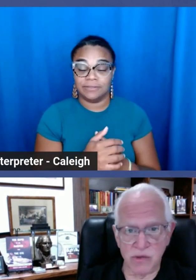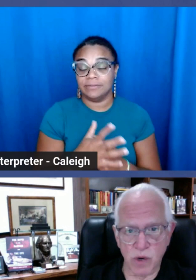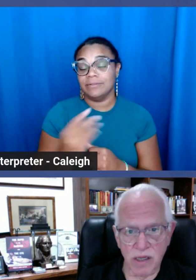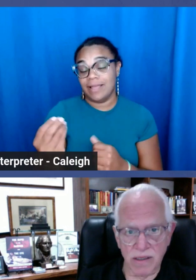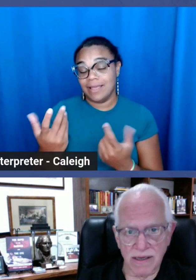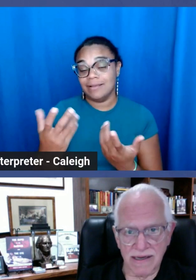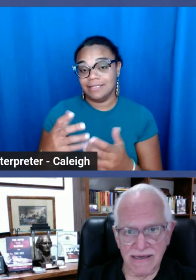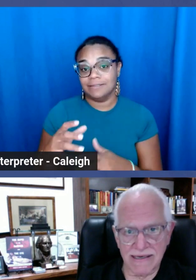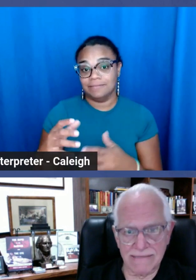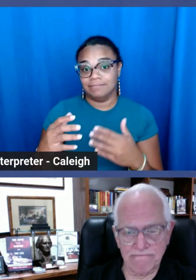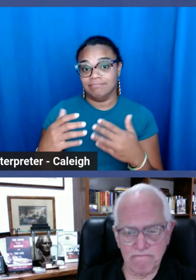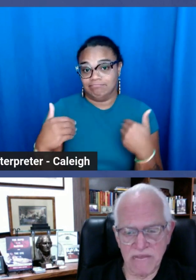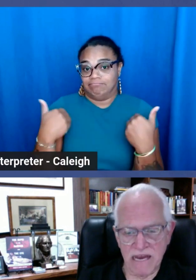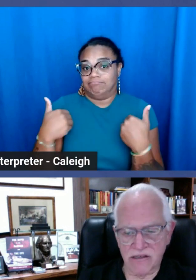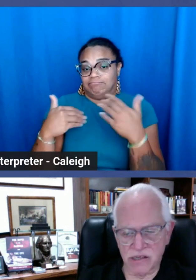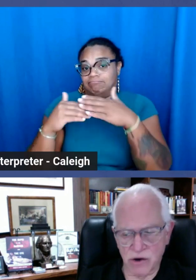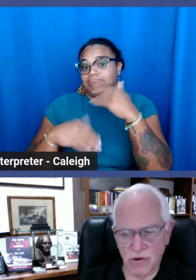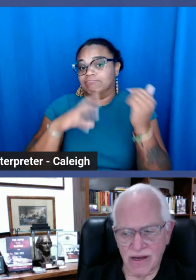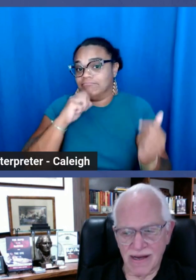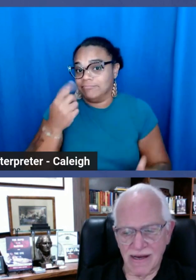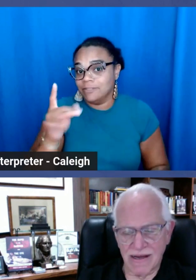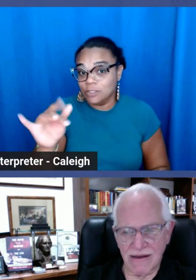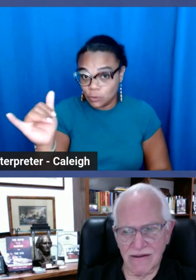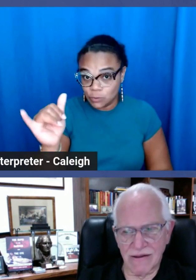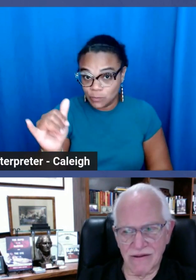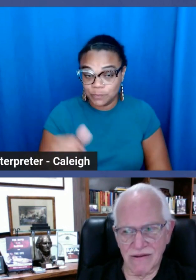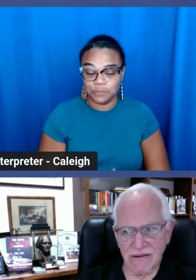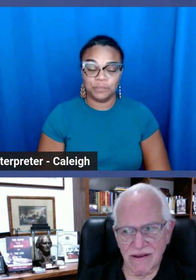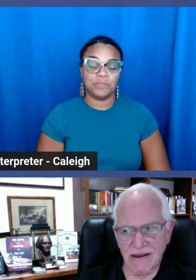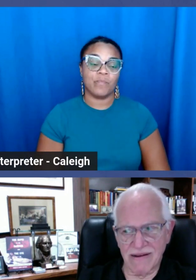minors as well. And so